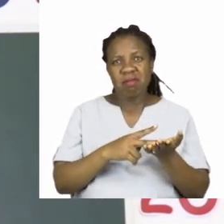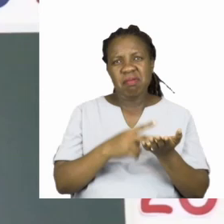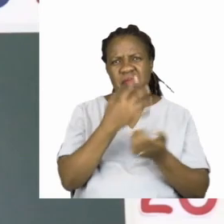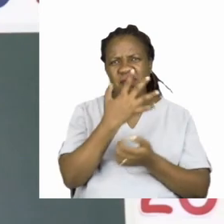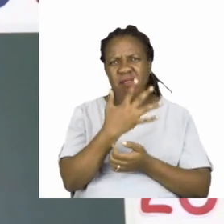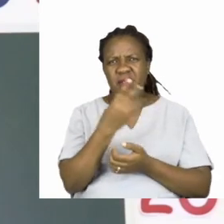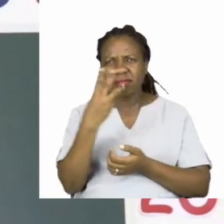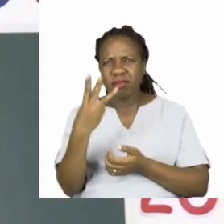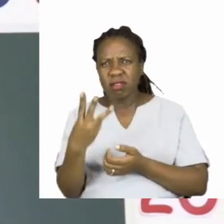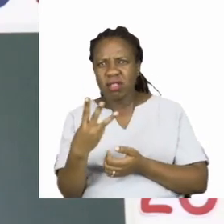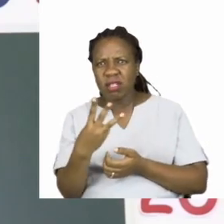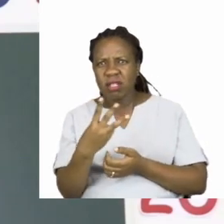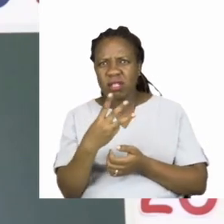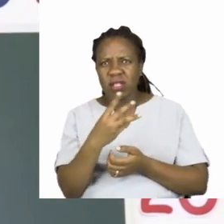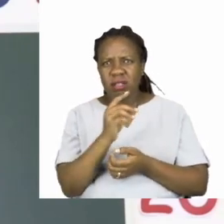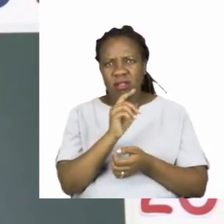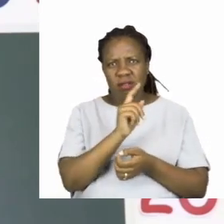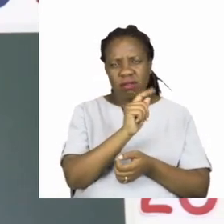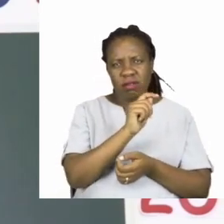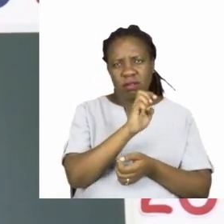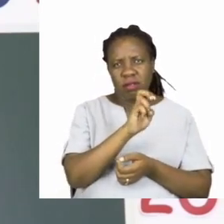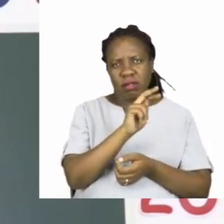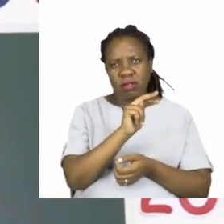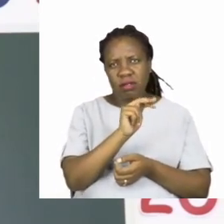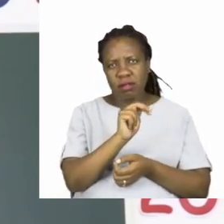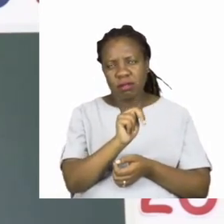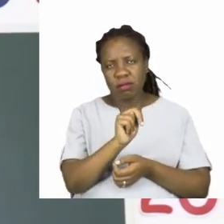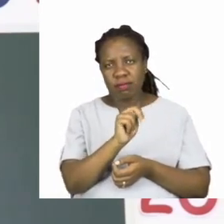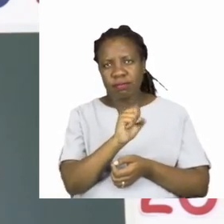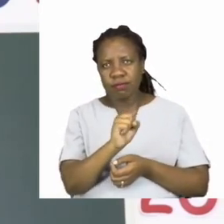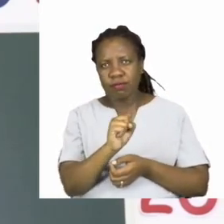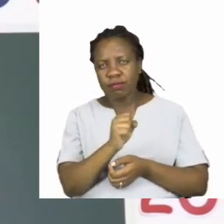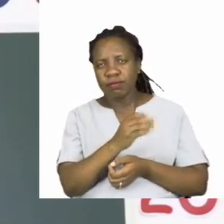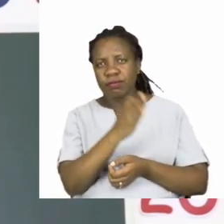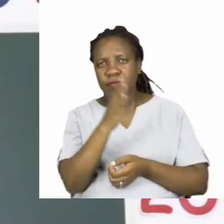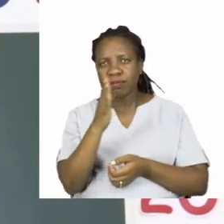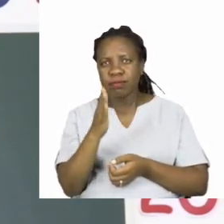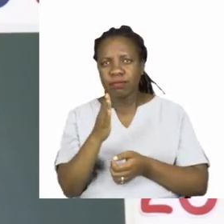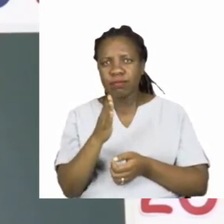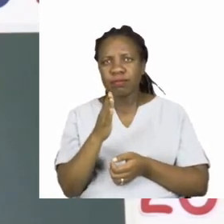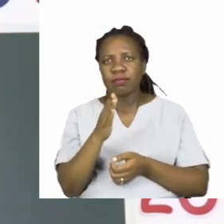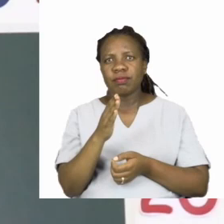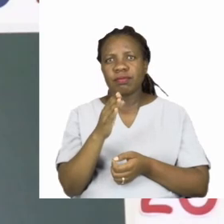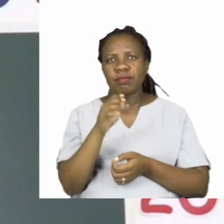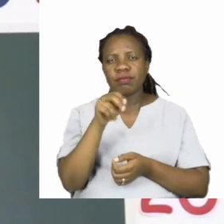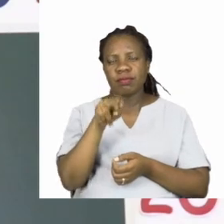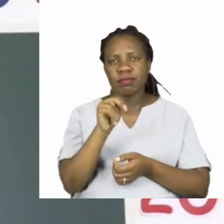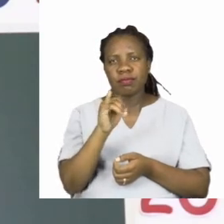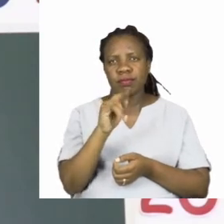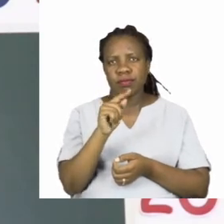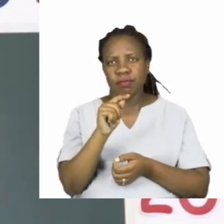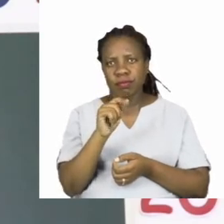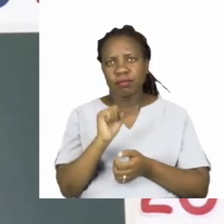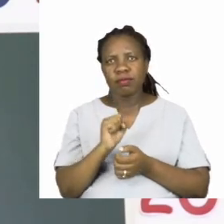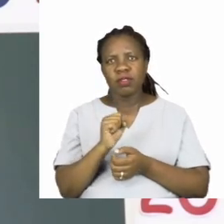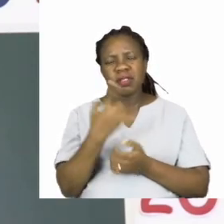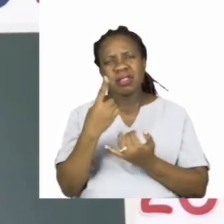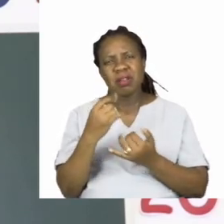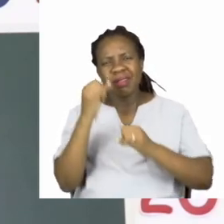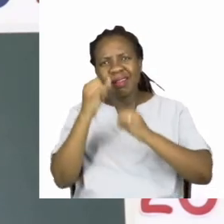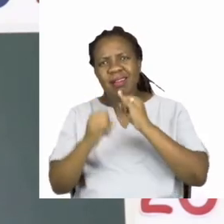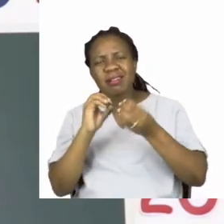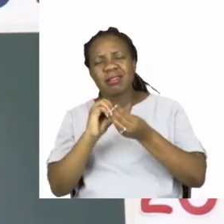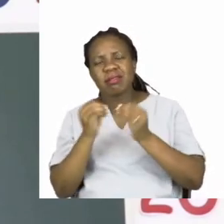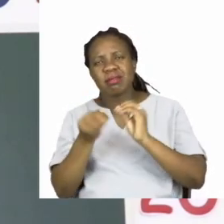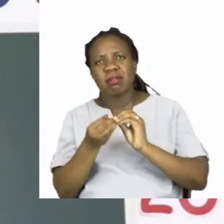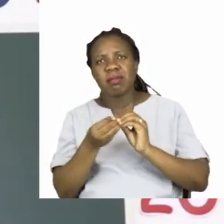take a look at units. The number we have sitting under units is 3. We go back to our number line and we try